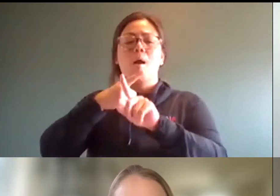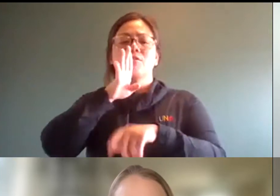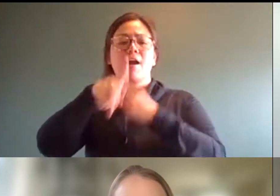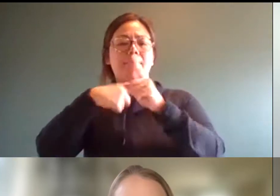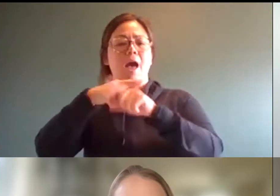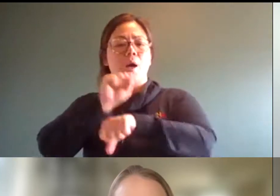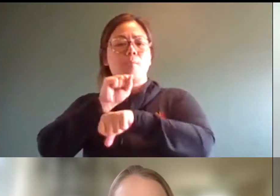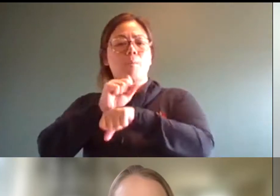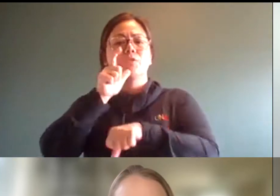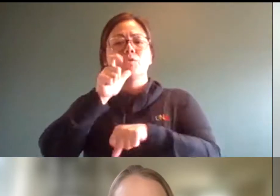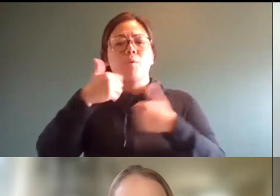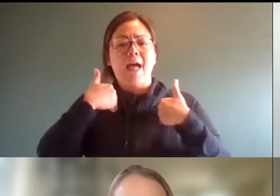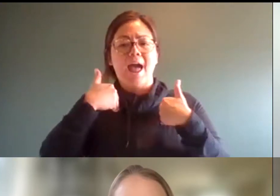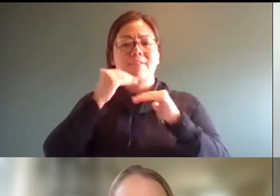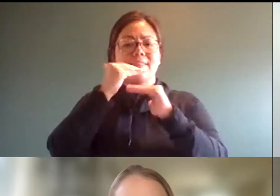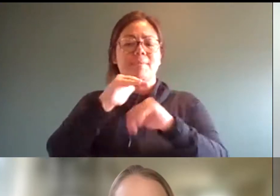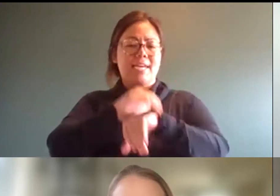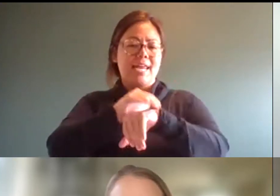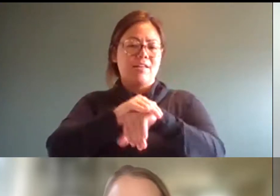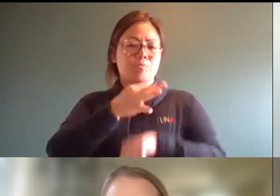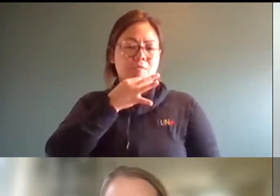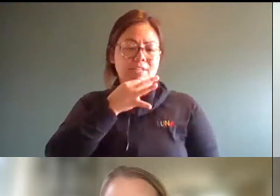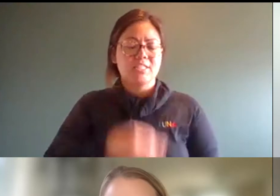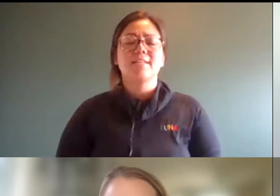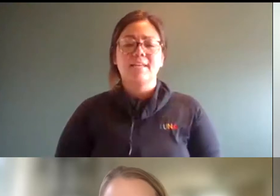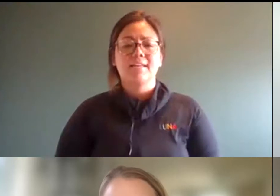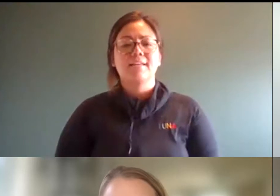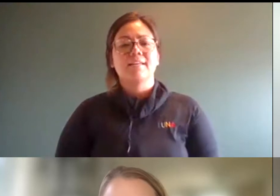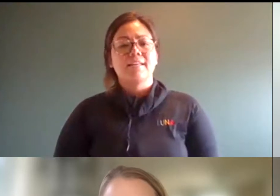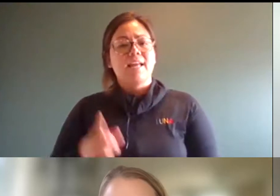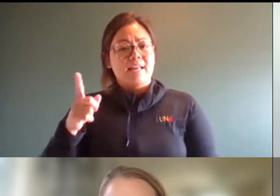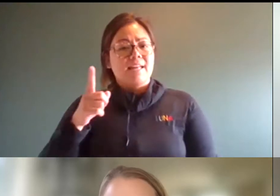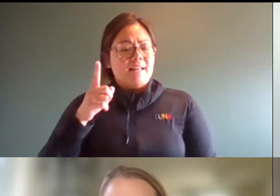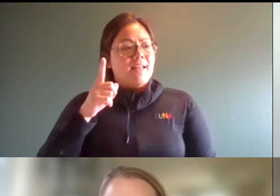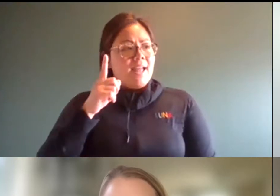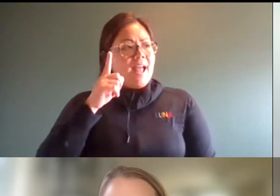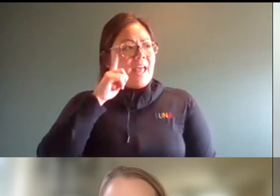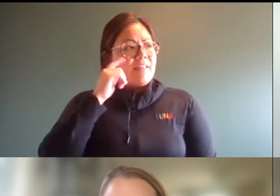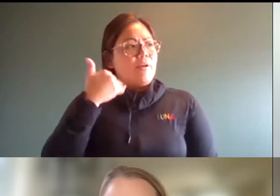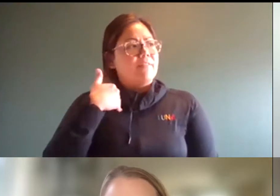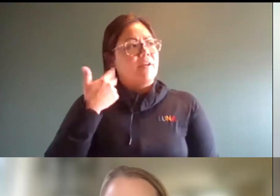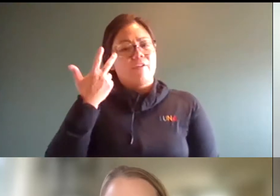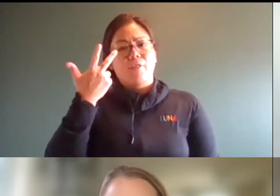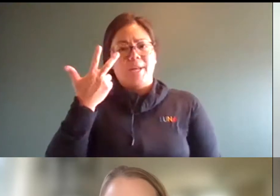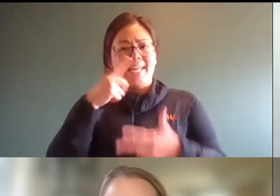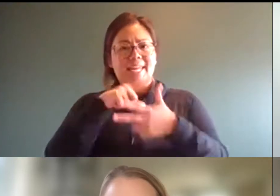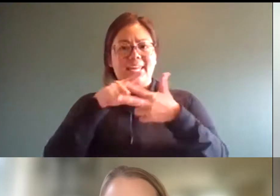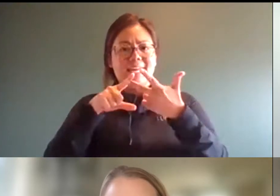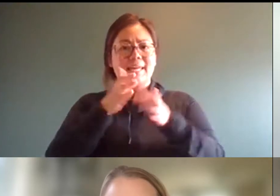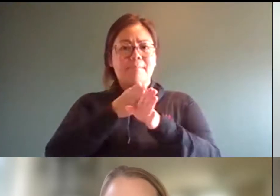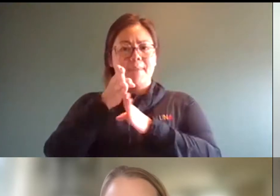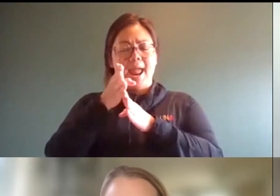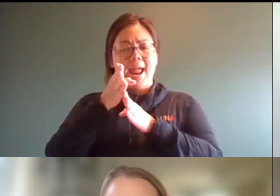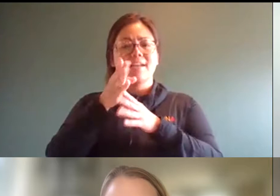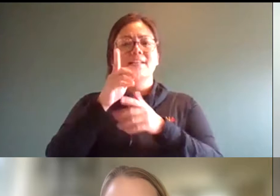with their English proficiency? I think we've had three I'm going to say 3 barriers. The initial